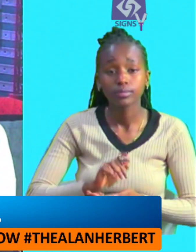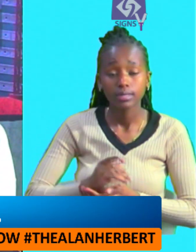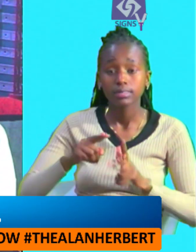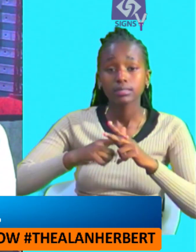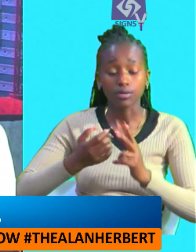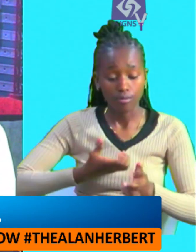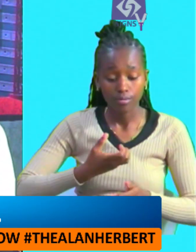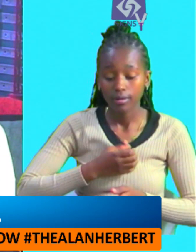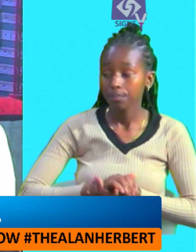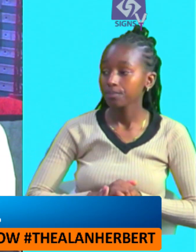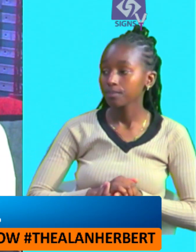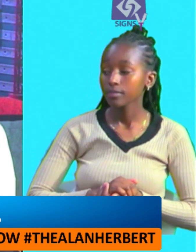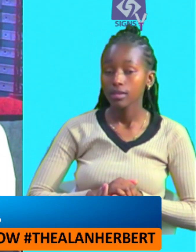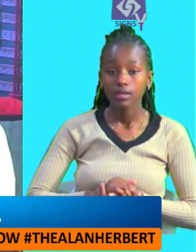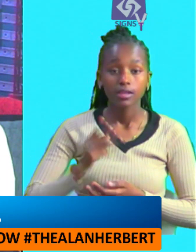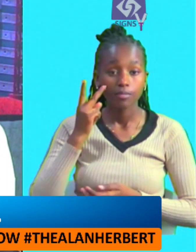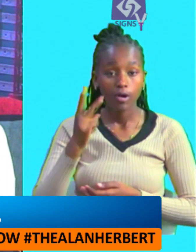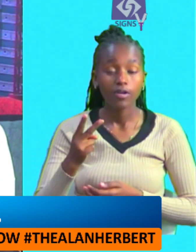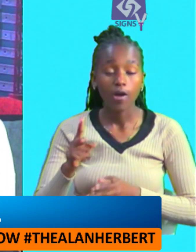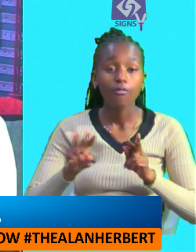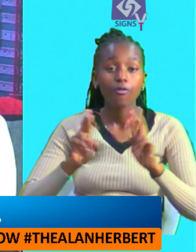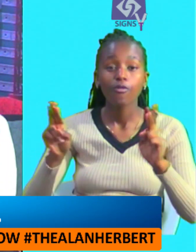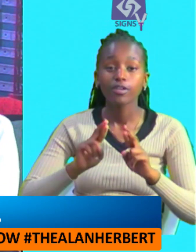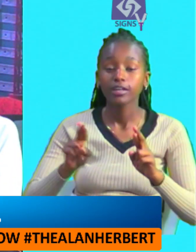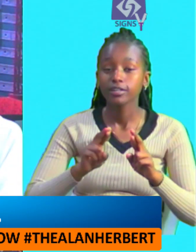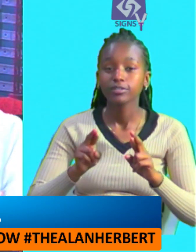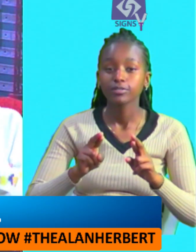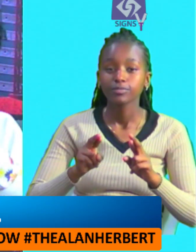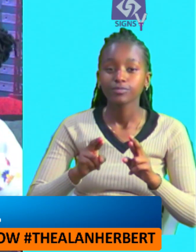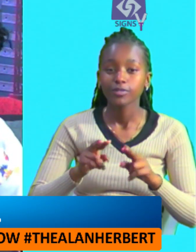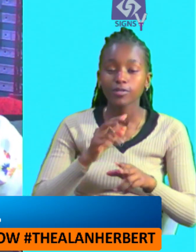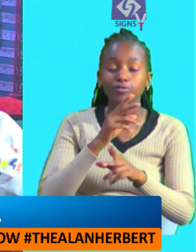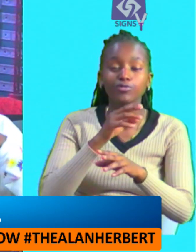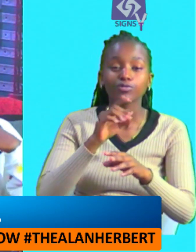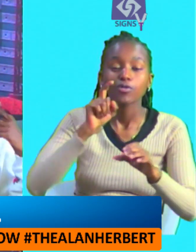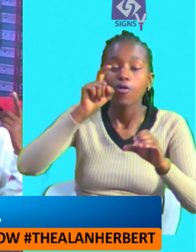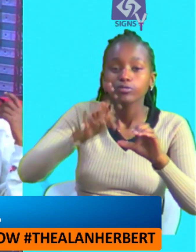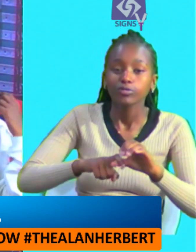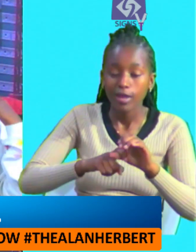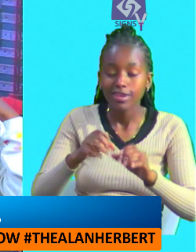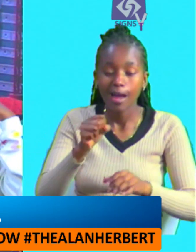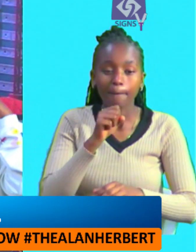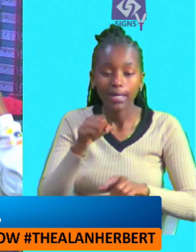Okay, but it has been an interesting episode because I think we've talked